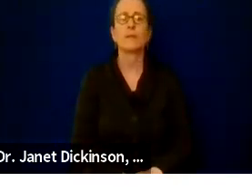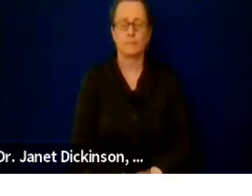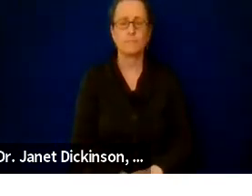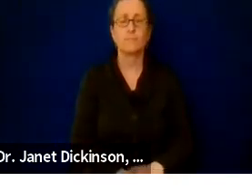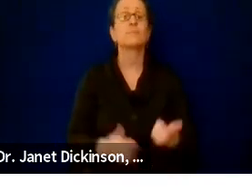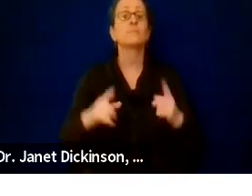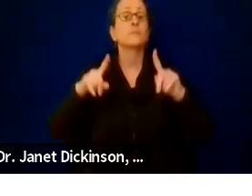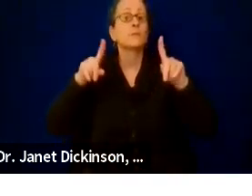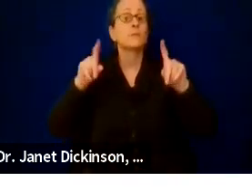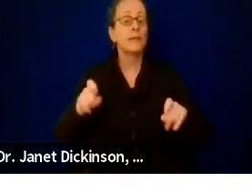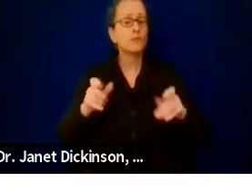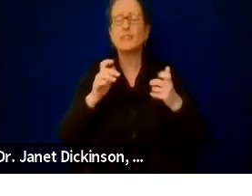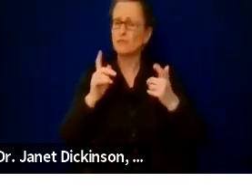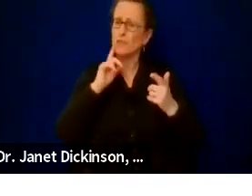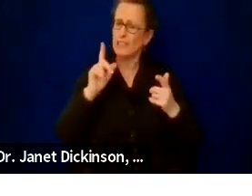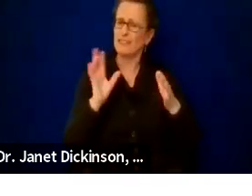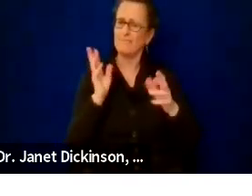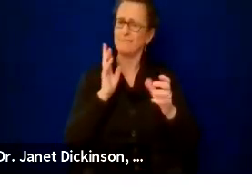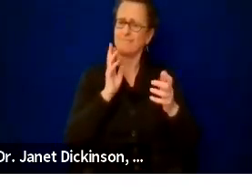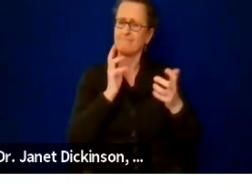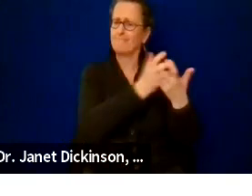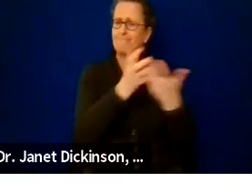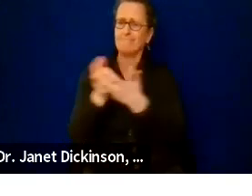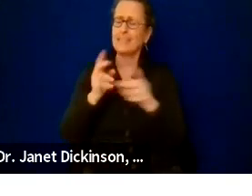the categories from all the questions we received